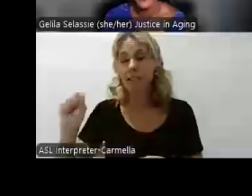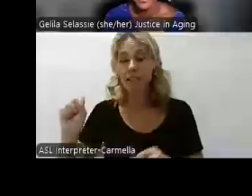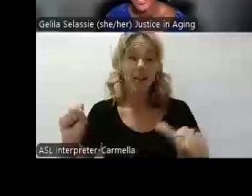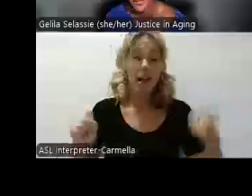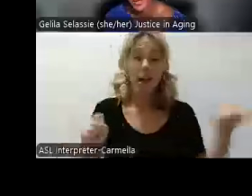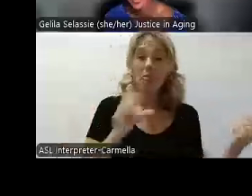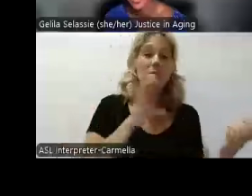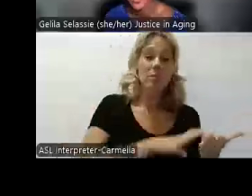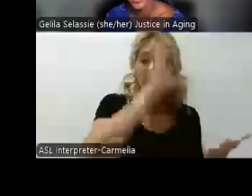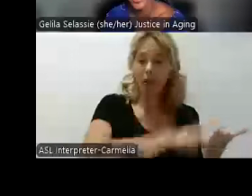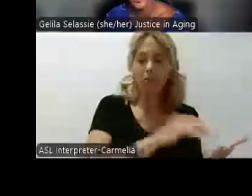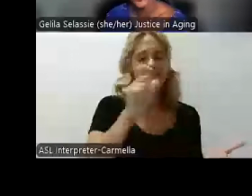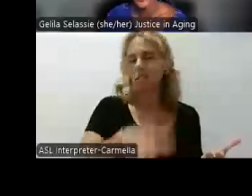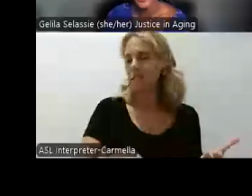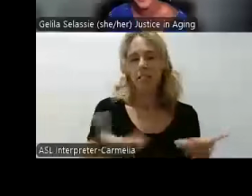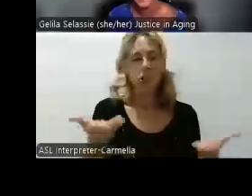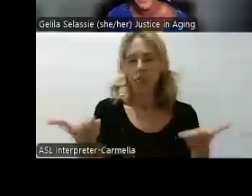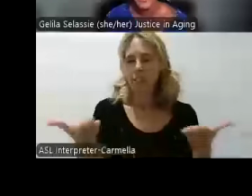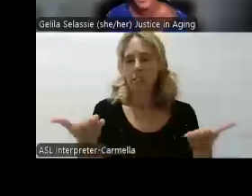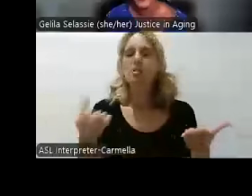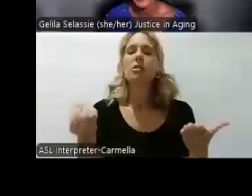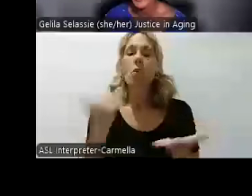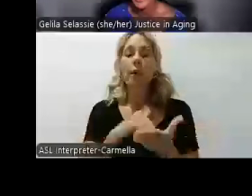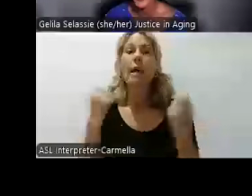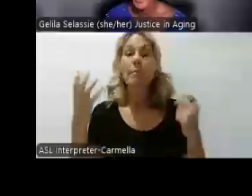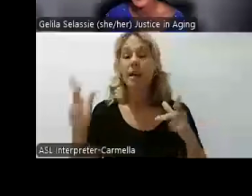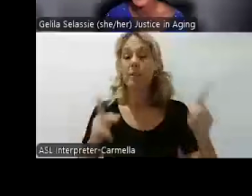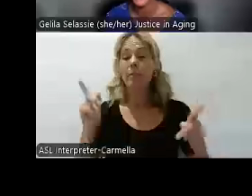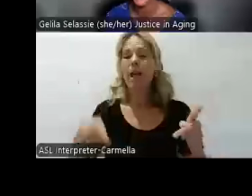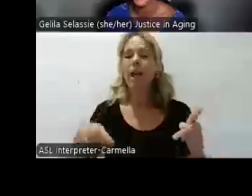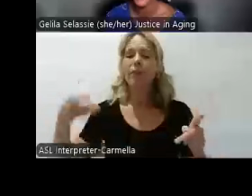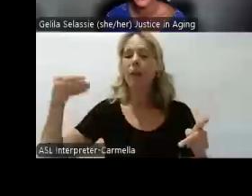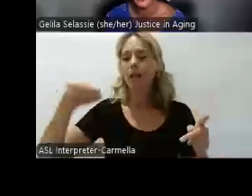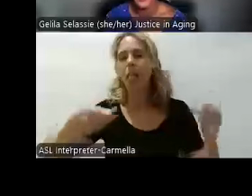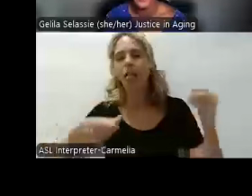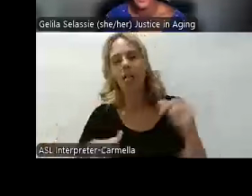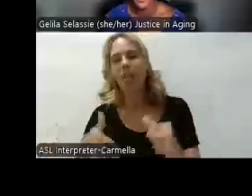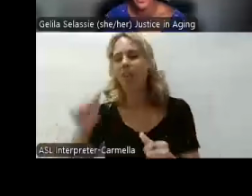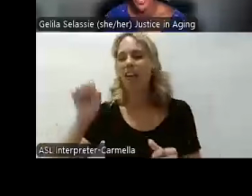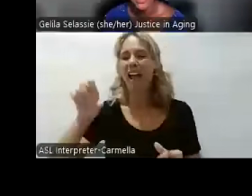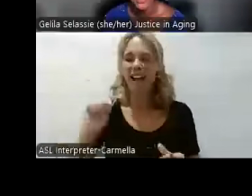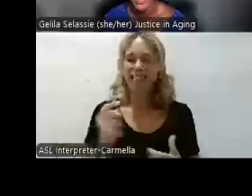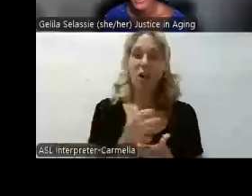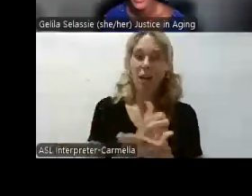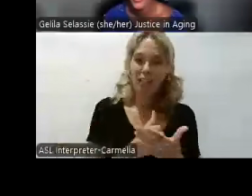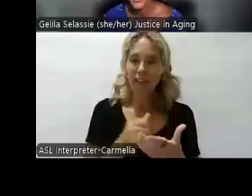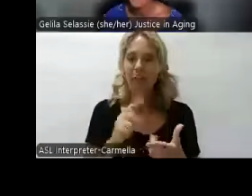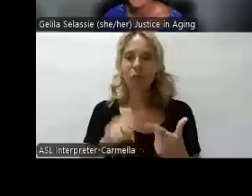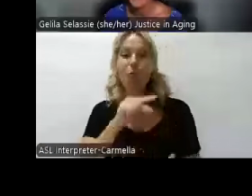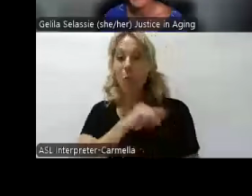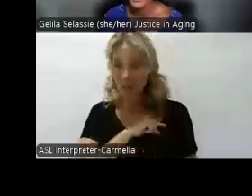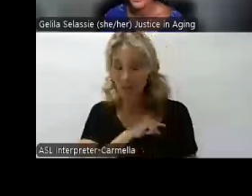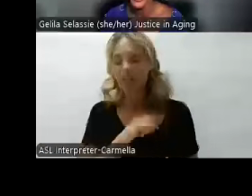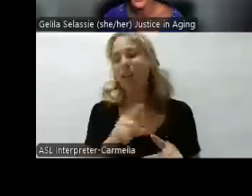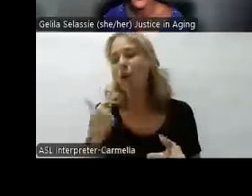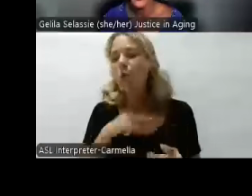spouse does not need those services. So again, many people have to spend down their assets or income in order to qualify. And what we